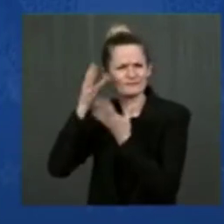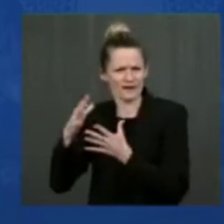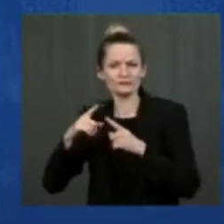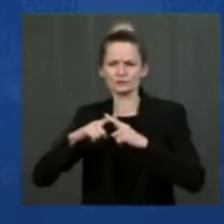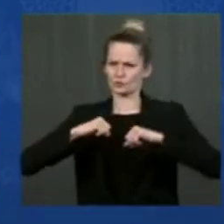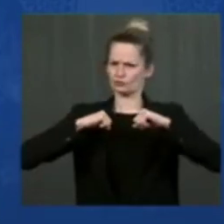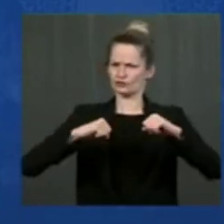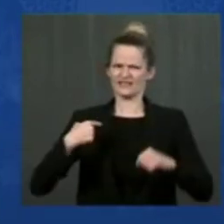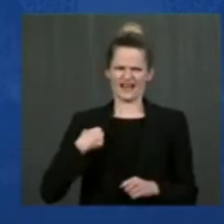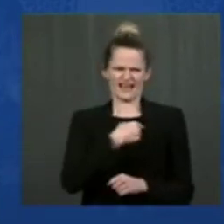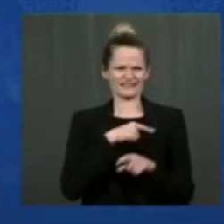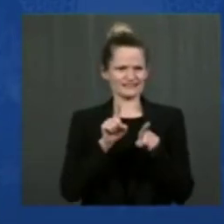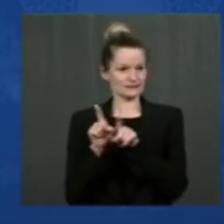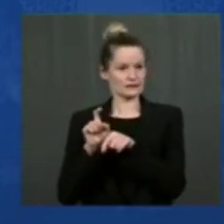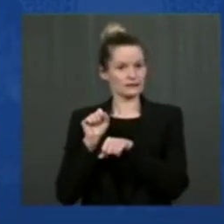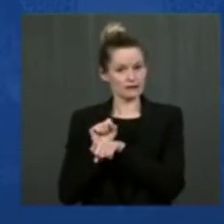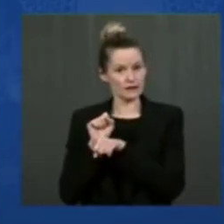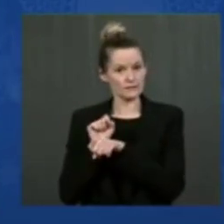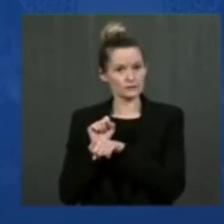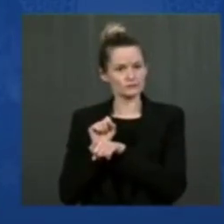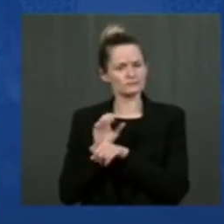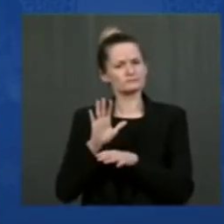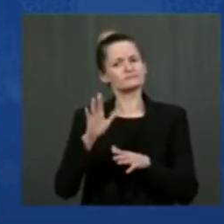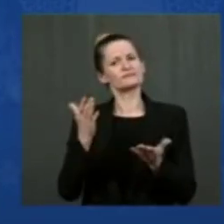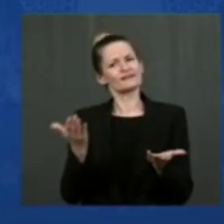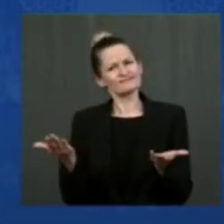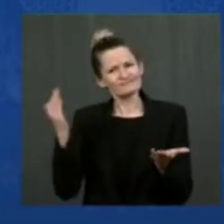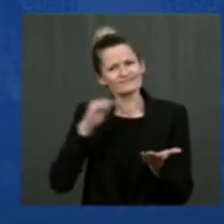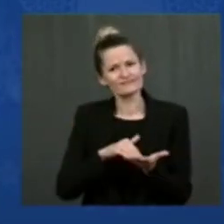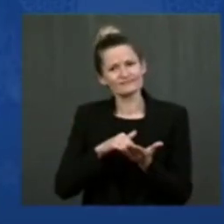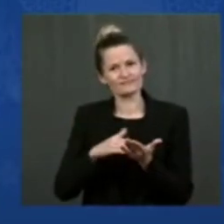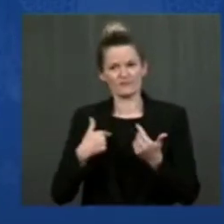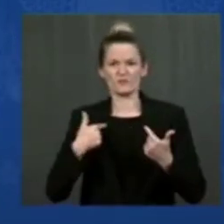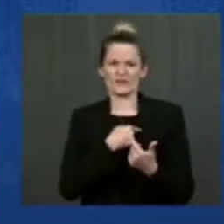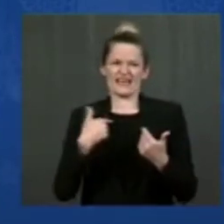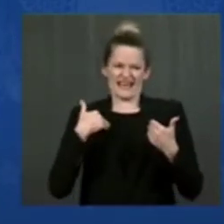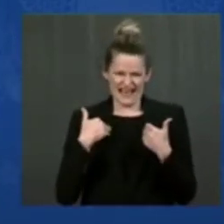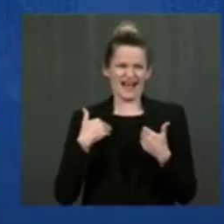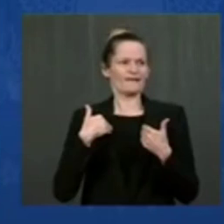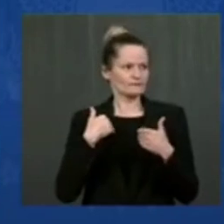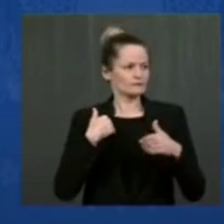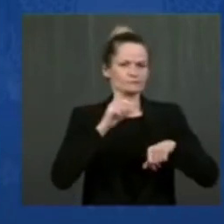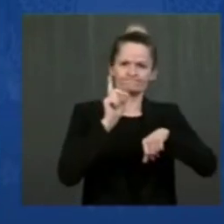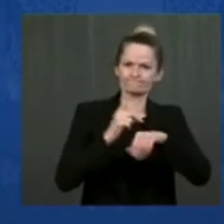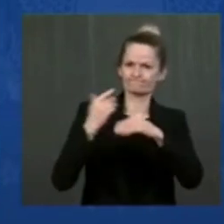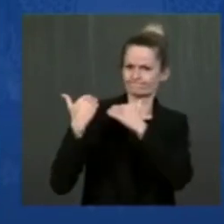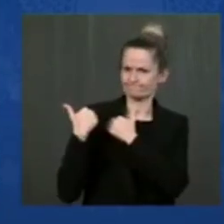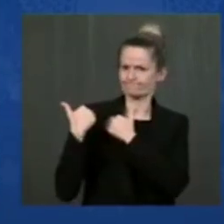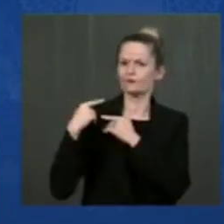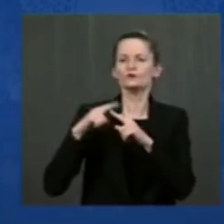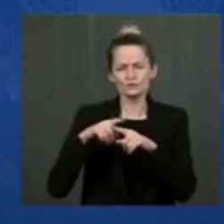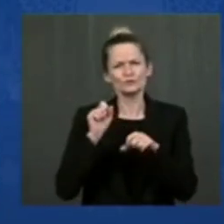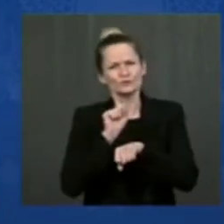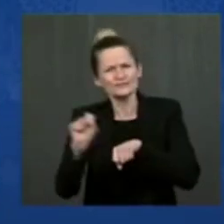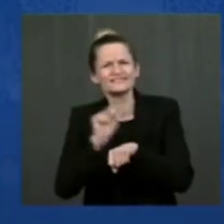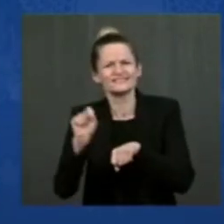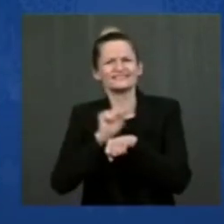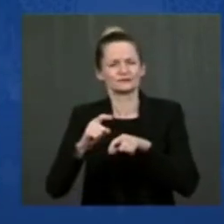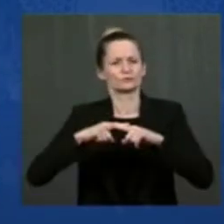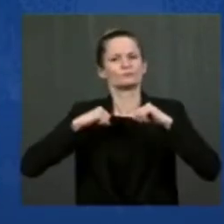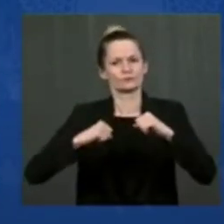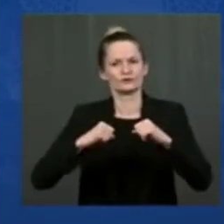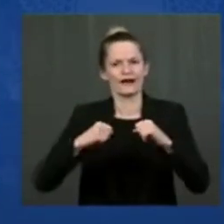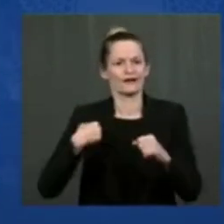many of you are doing that every single day in your organizations and individuals that are here that do that. And today, to thank